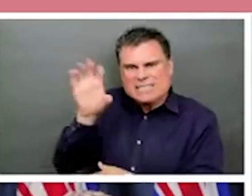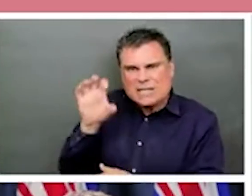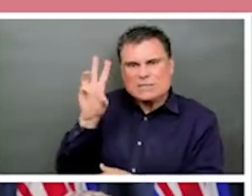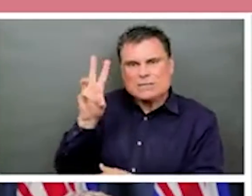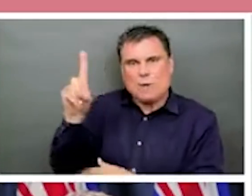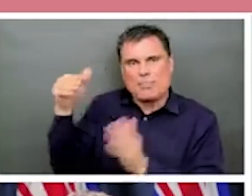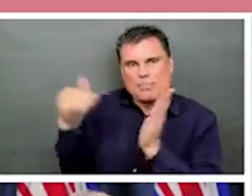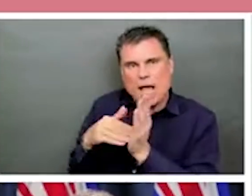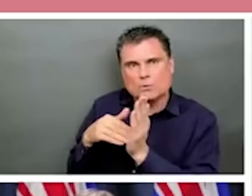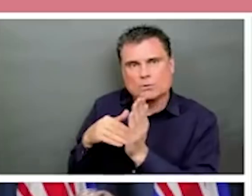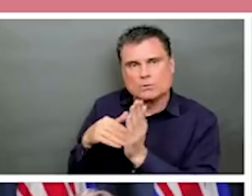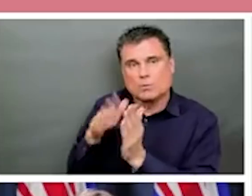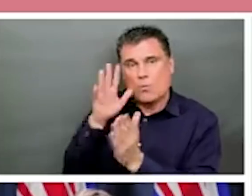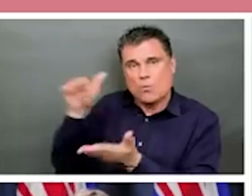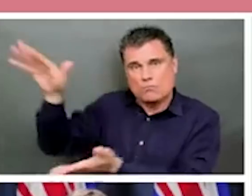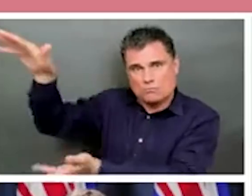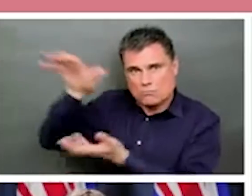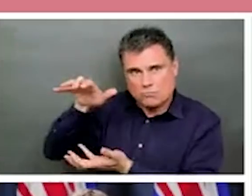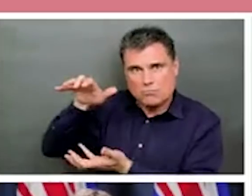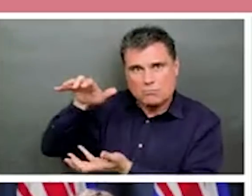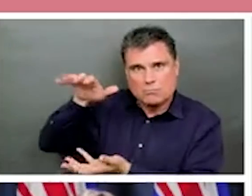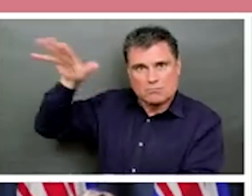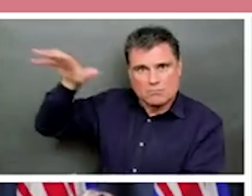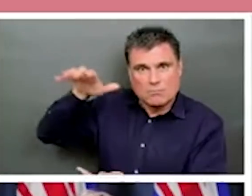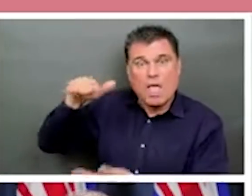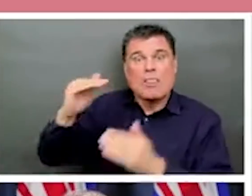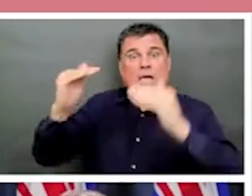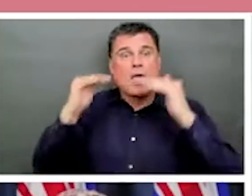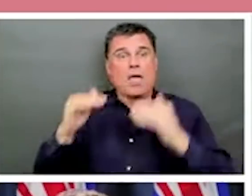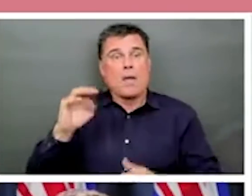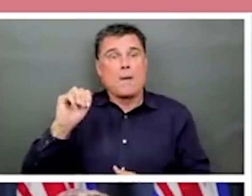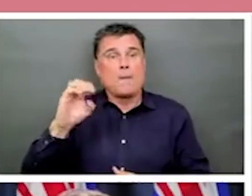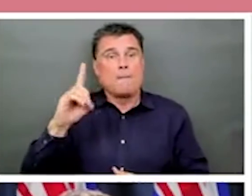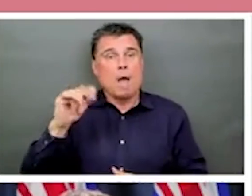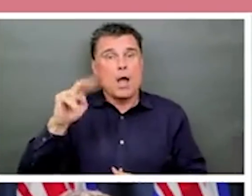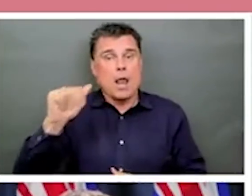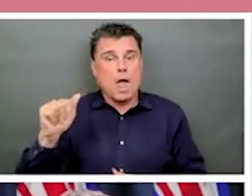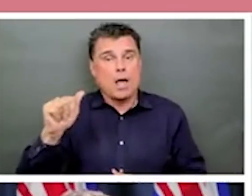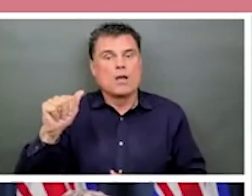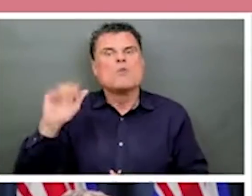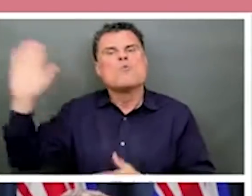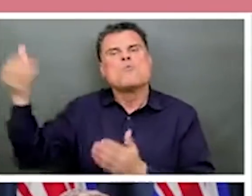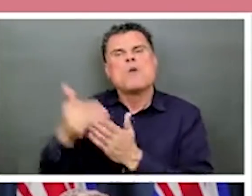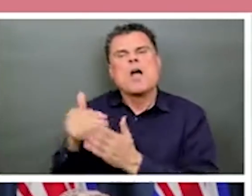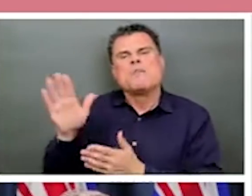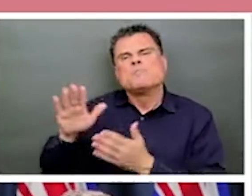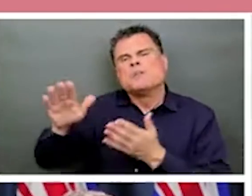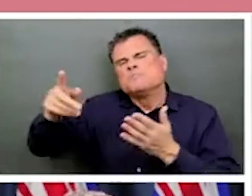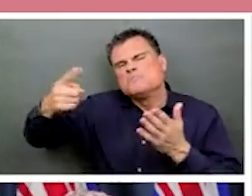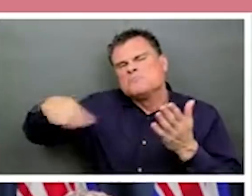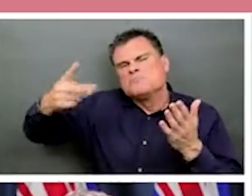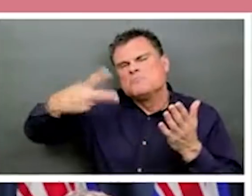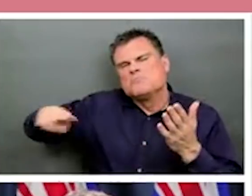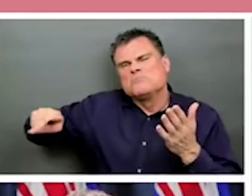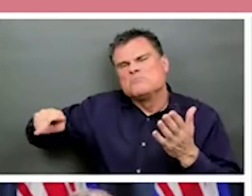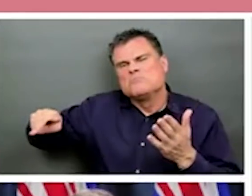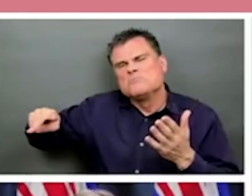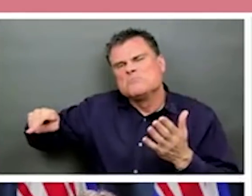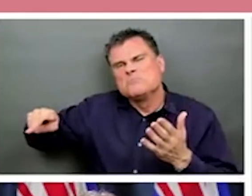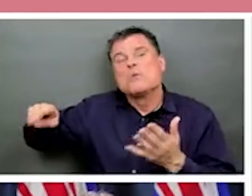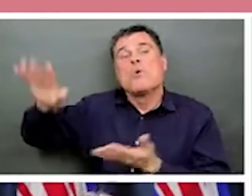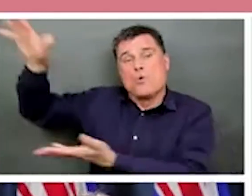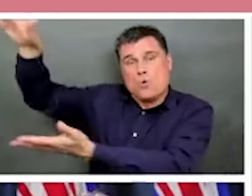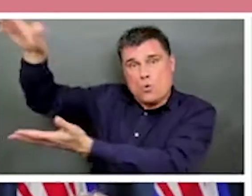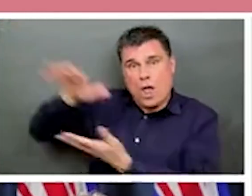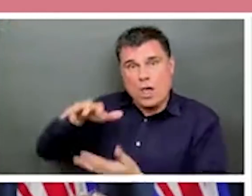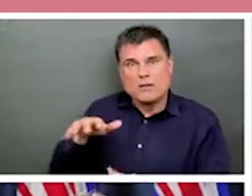And then we have Moderna shipments, which, as you'll remember, come every 2 to 3 weeks, arriving between the same period of time, March 12th to April 18th,